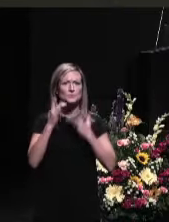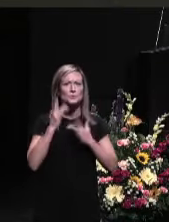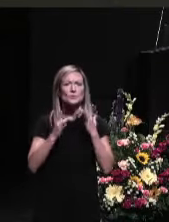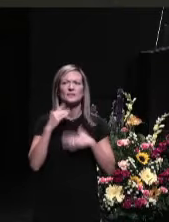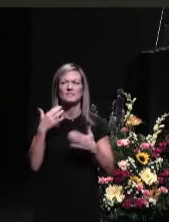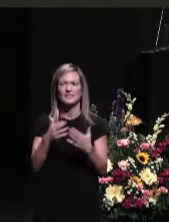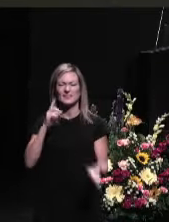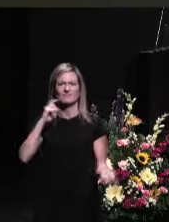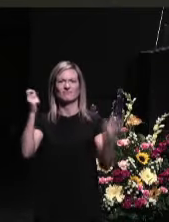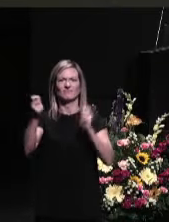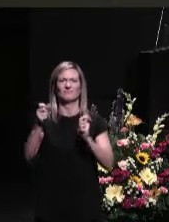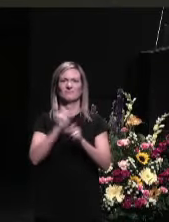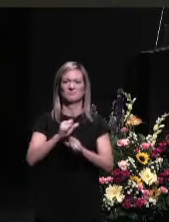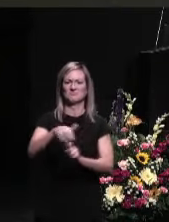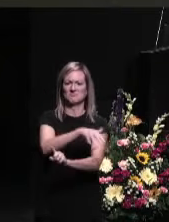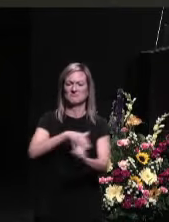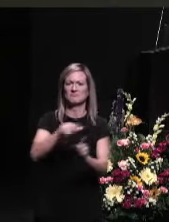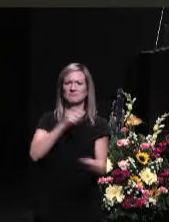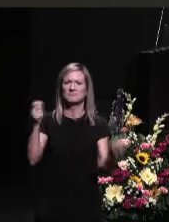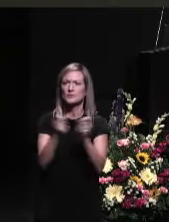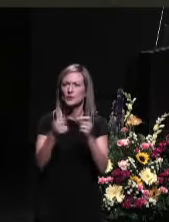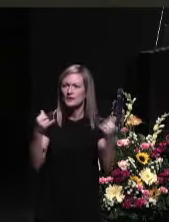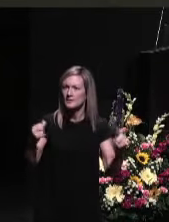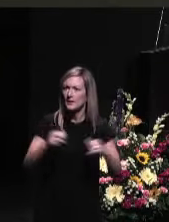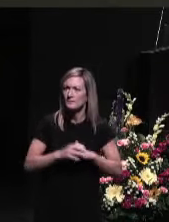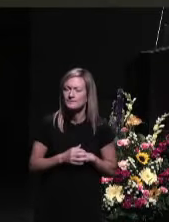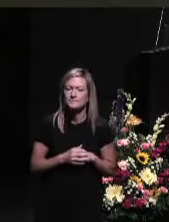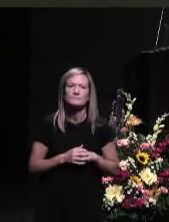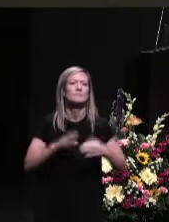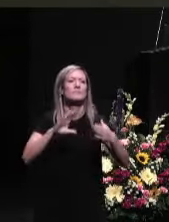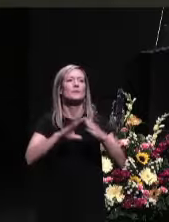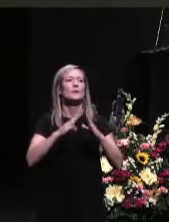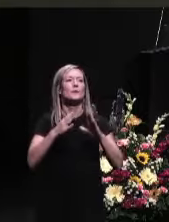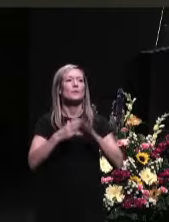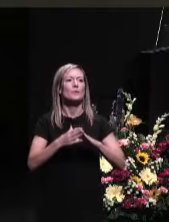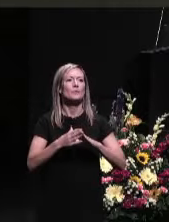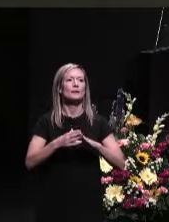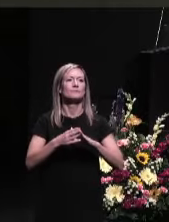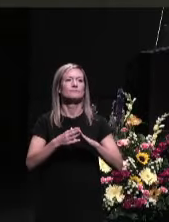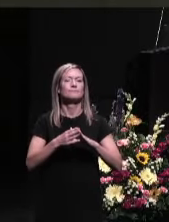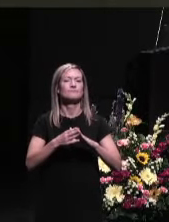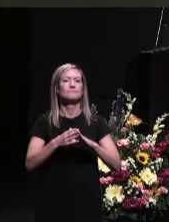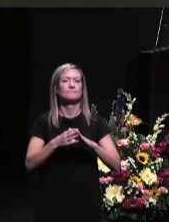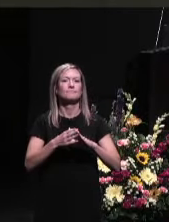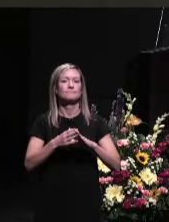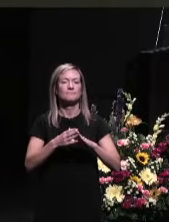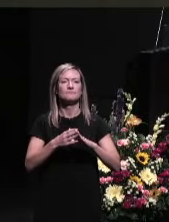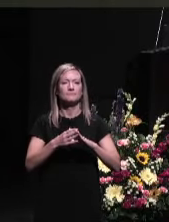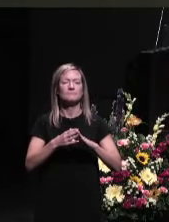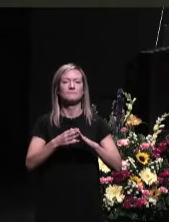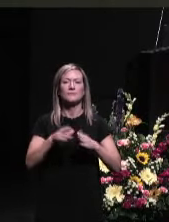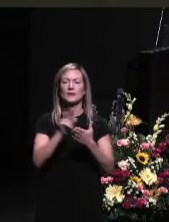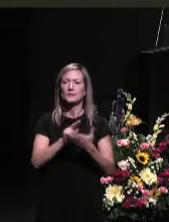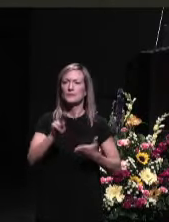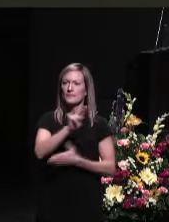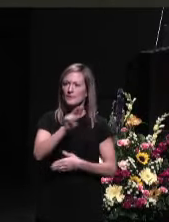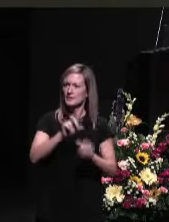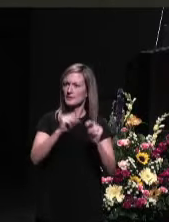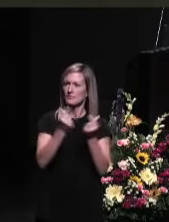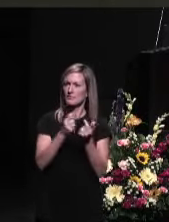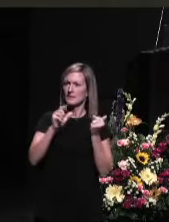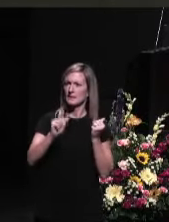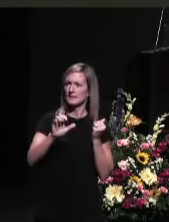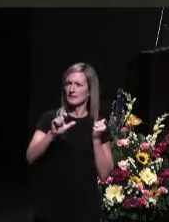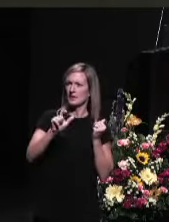nature of work. I chair the National Urban Servant Universities group within the APLU. And